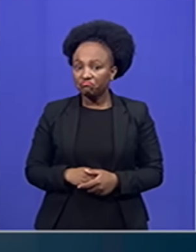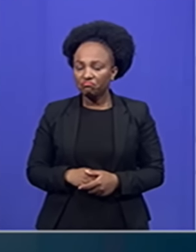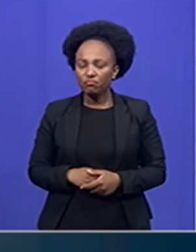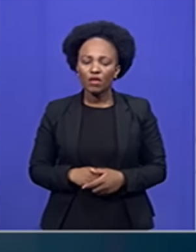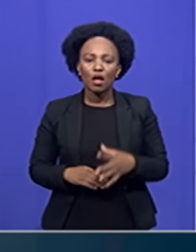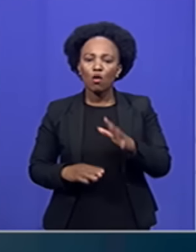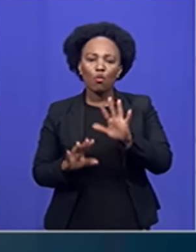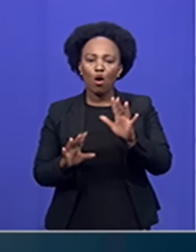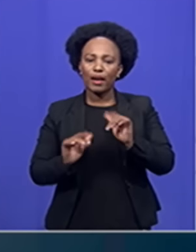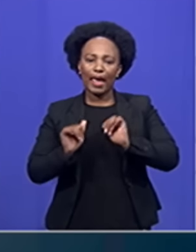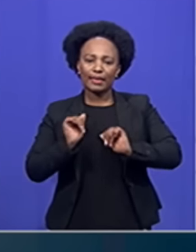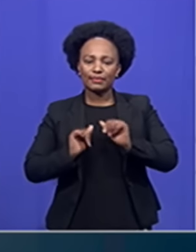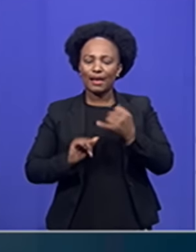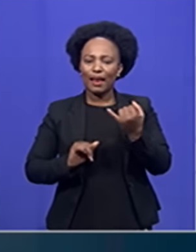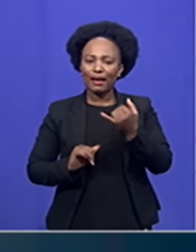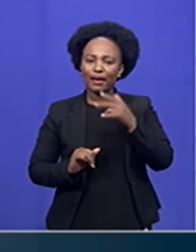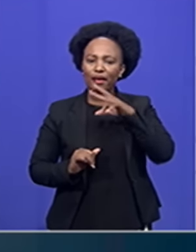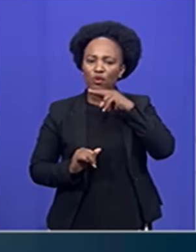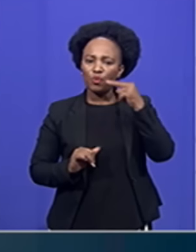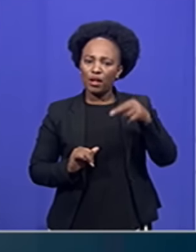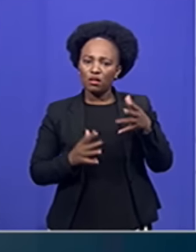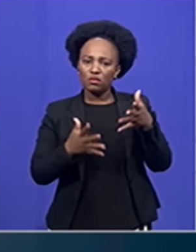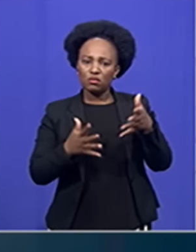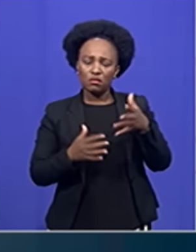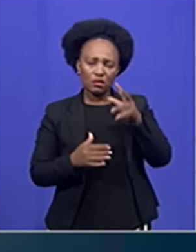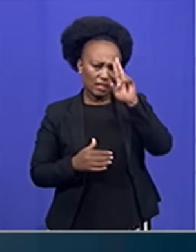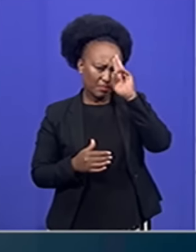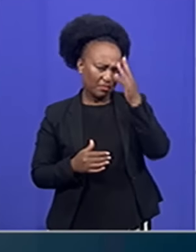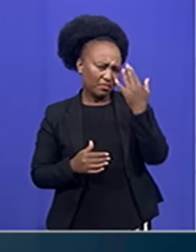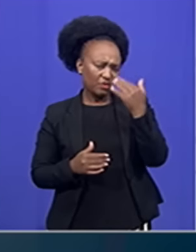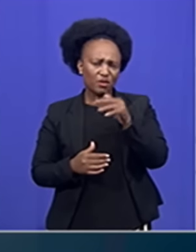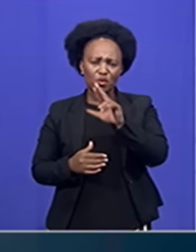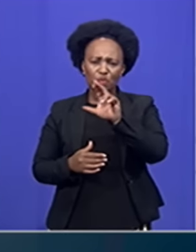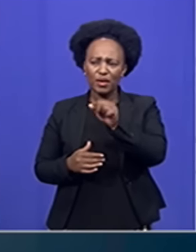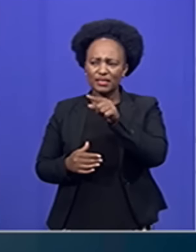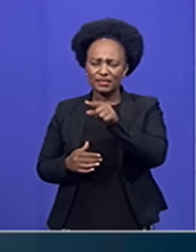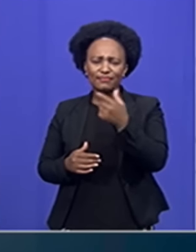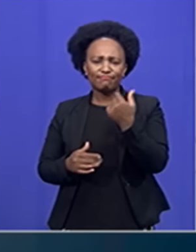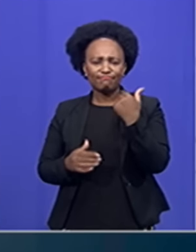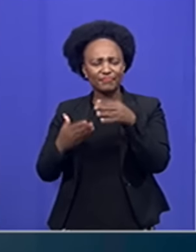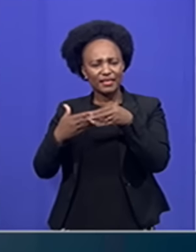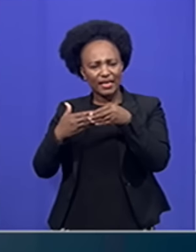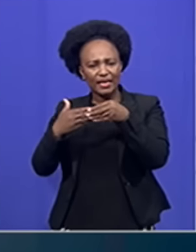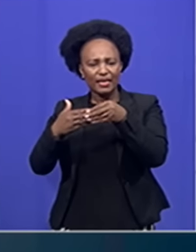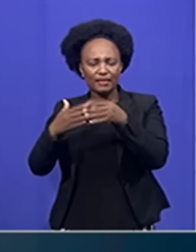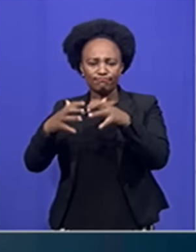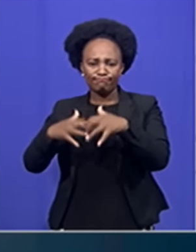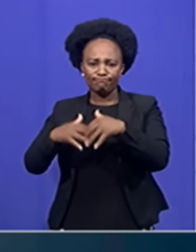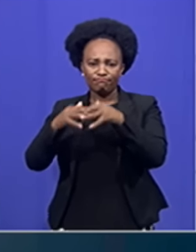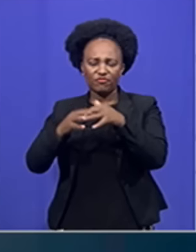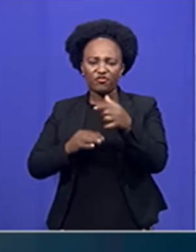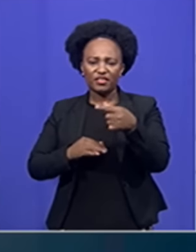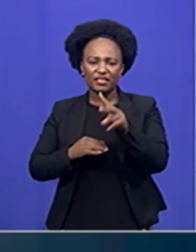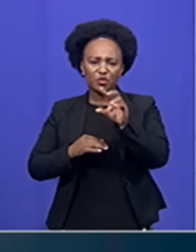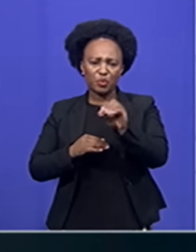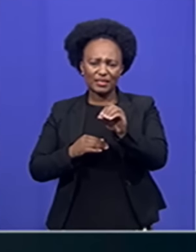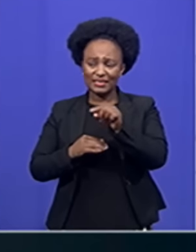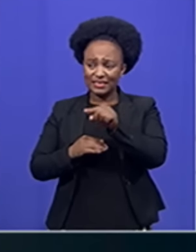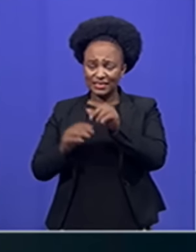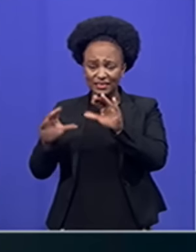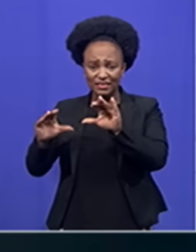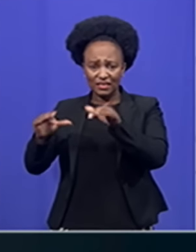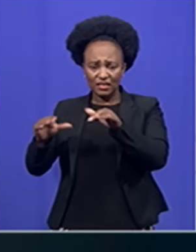a reality. You'll recall that the US is one of the leading originators of the G20. It is